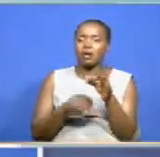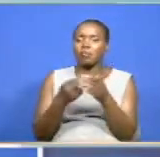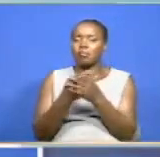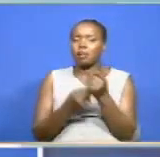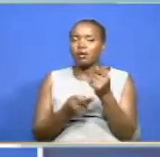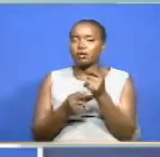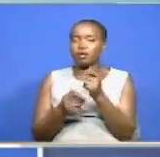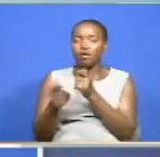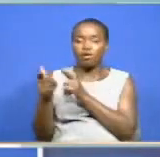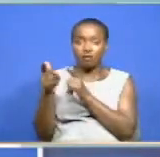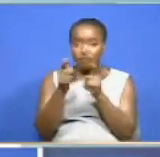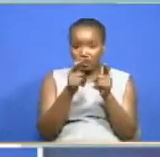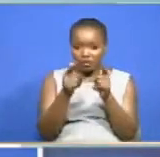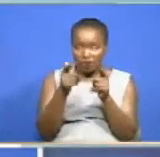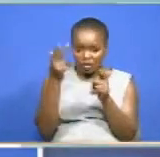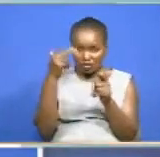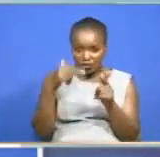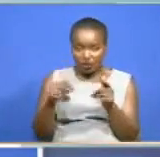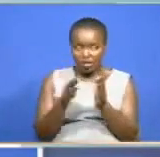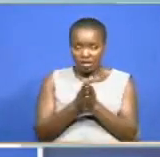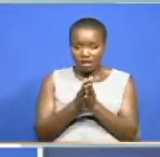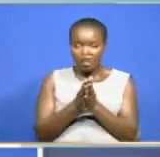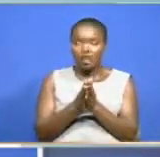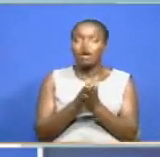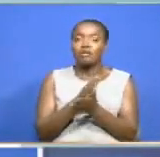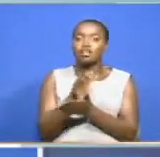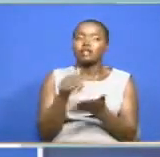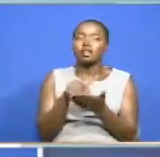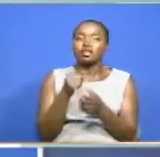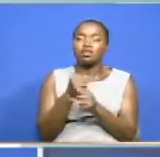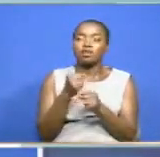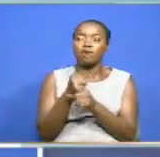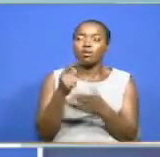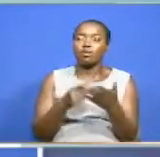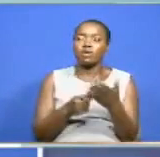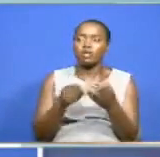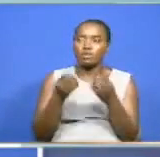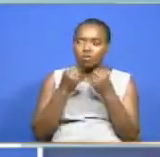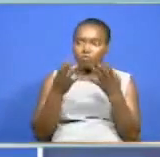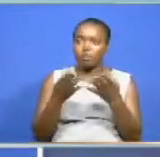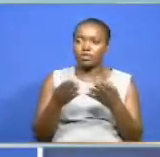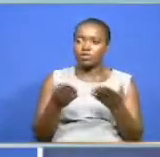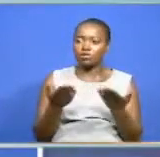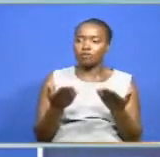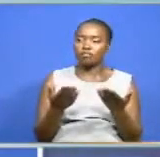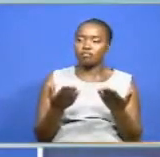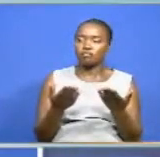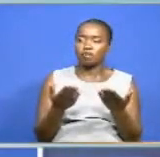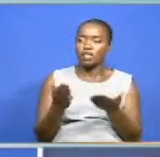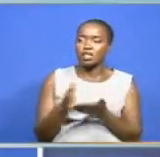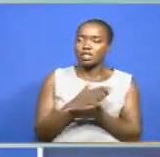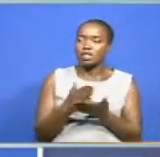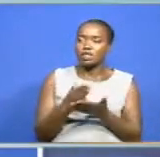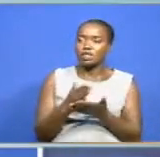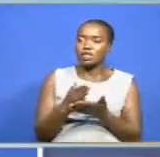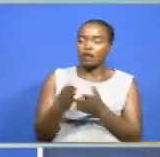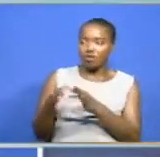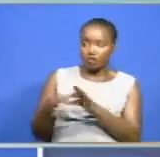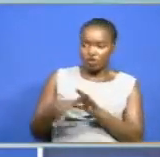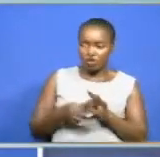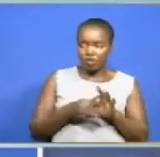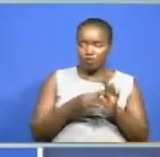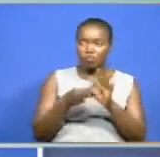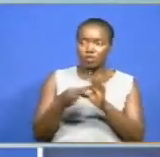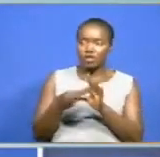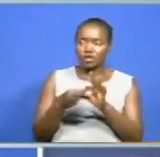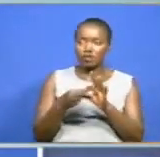physically. And one of the things that center does is to give information on if you want to, like for example, the issue of cooperatives.